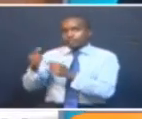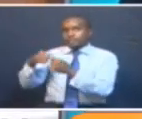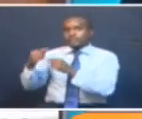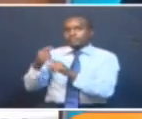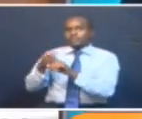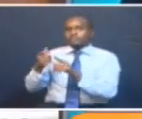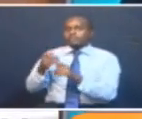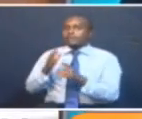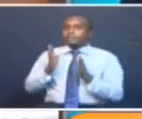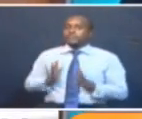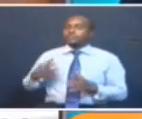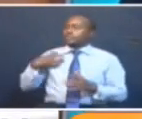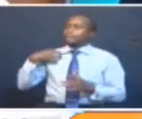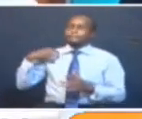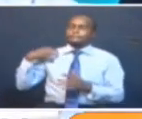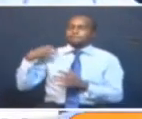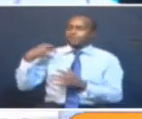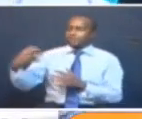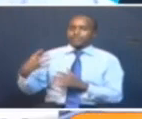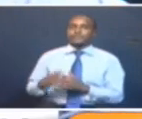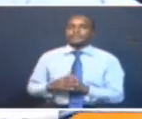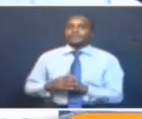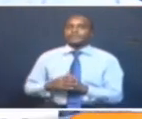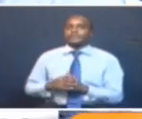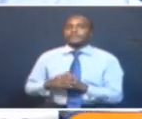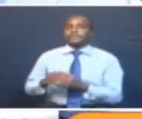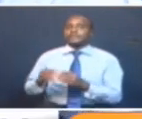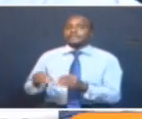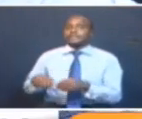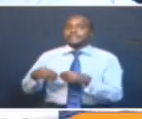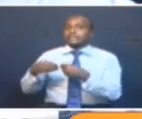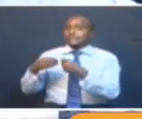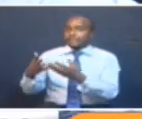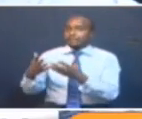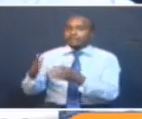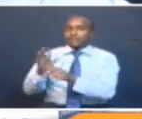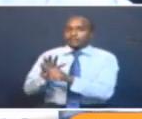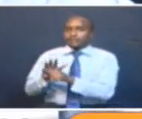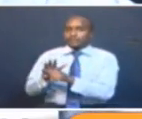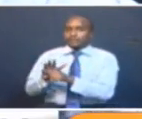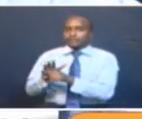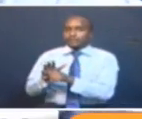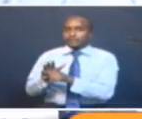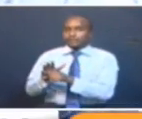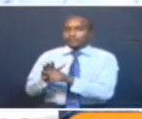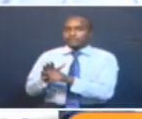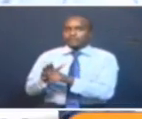who is a billionaire industrialist and a philanthropist. He's giving much of it back